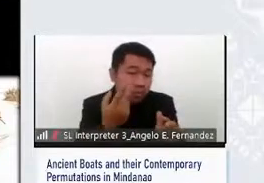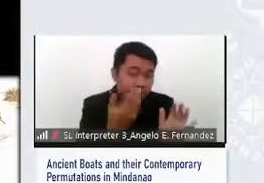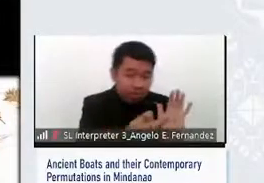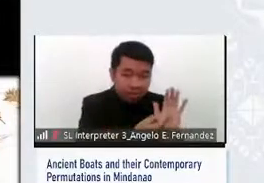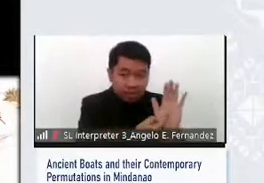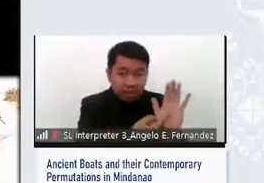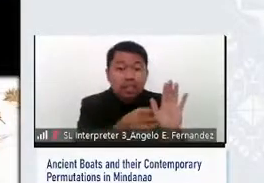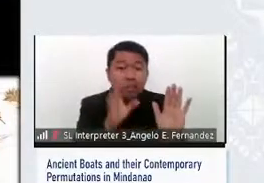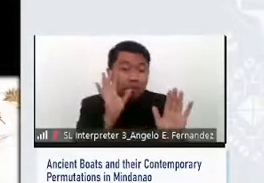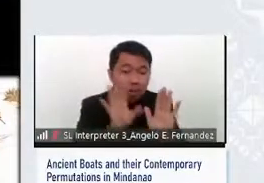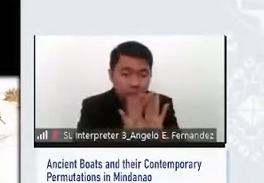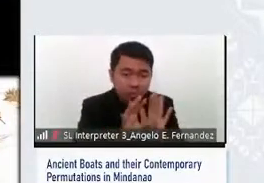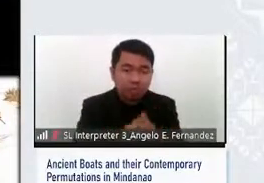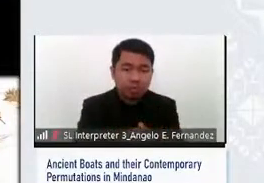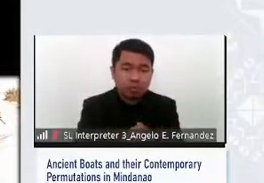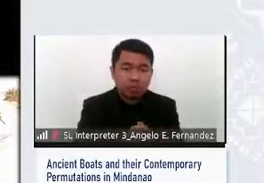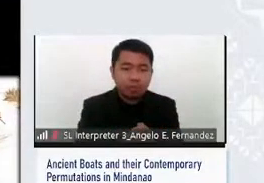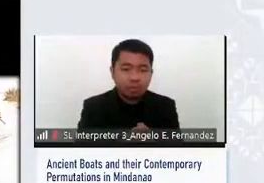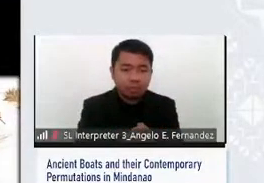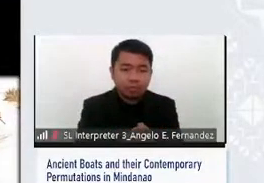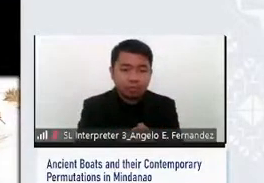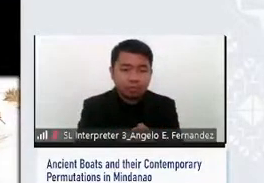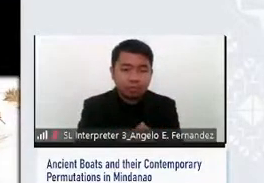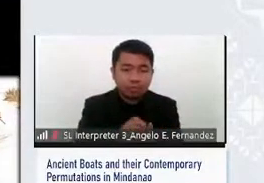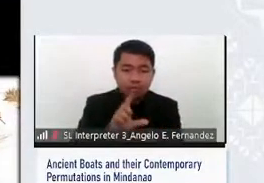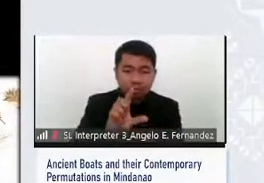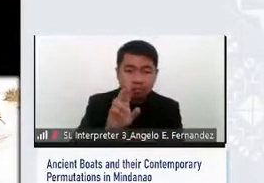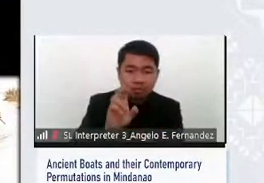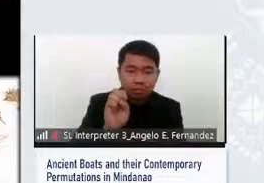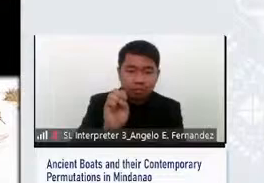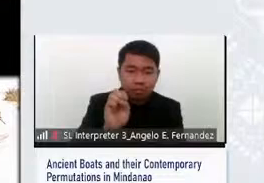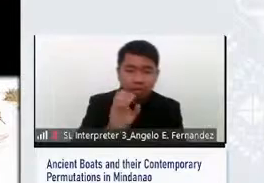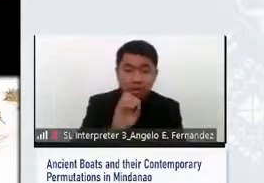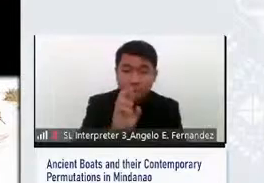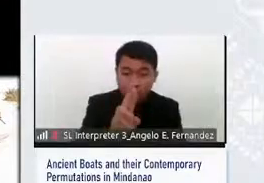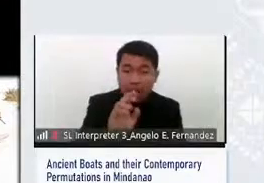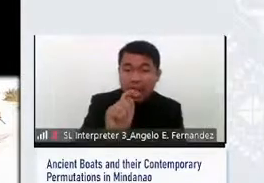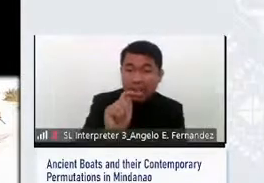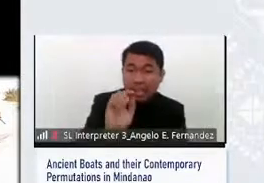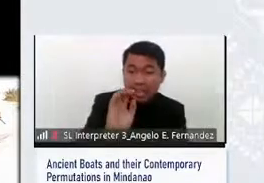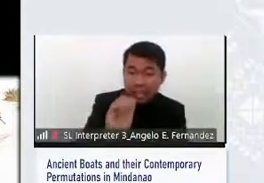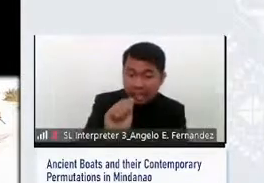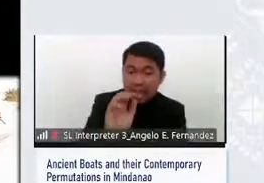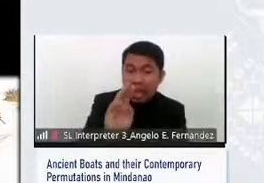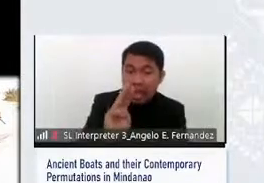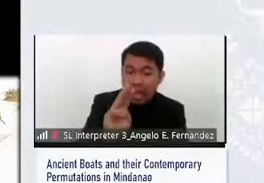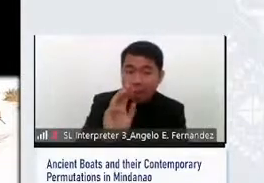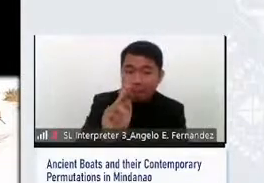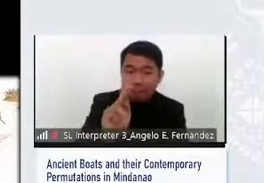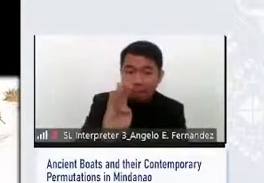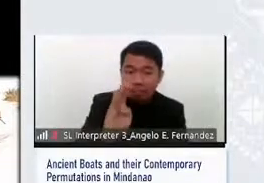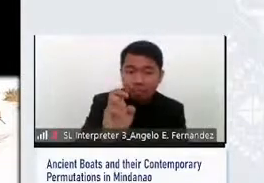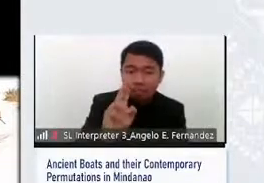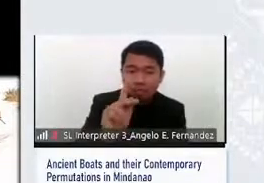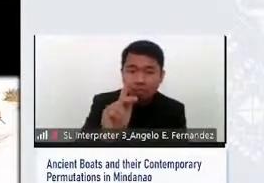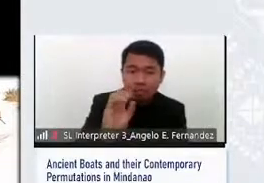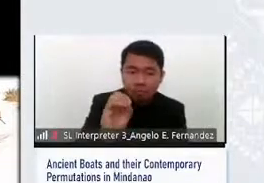A series of protruding lugs in here, or tambuco, are carved from the planks, bored with holes,